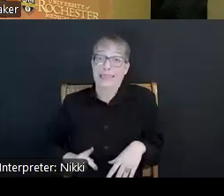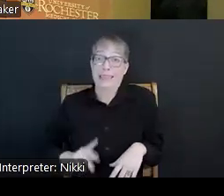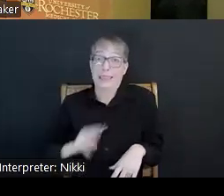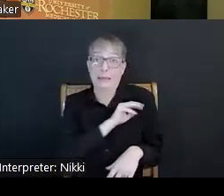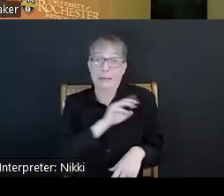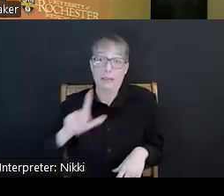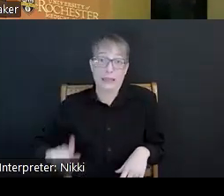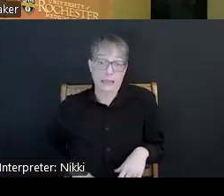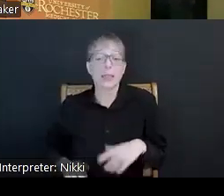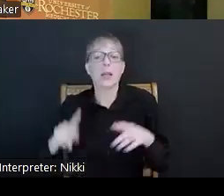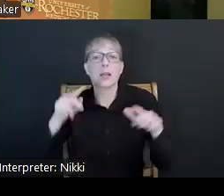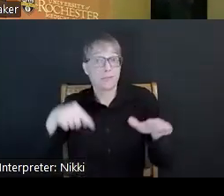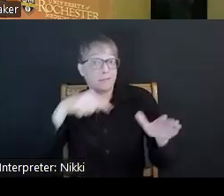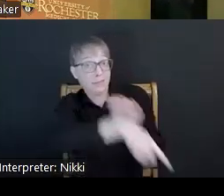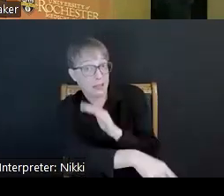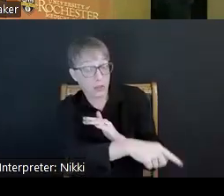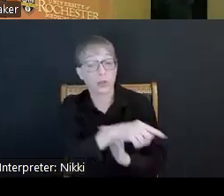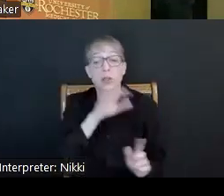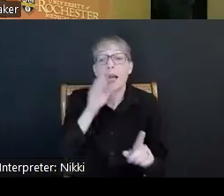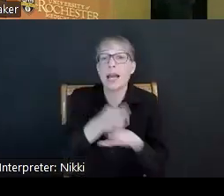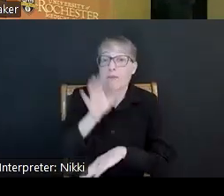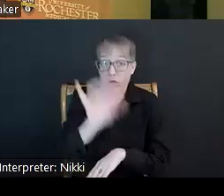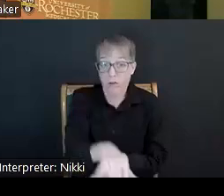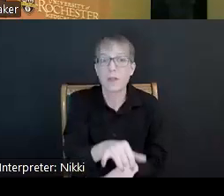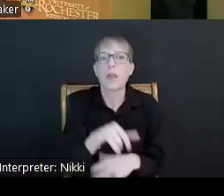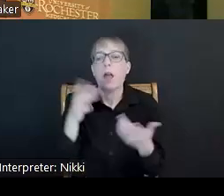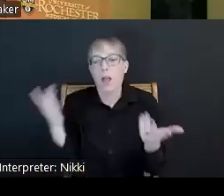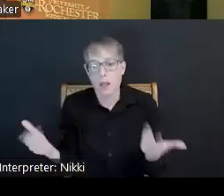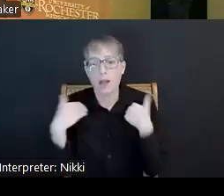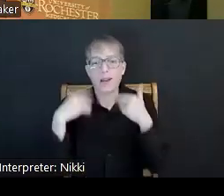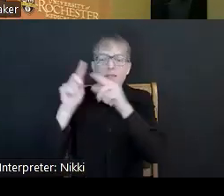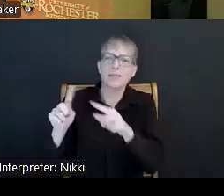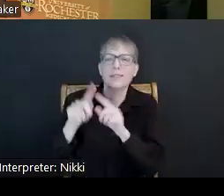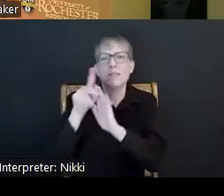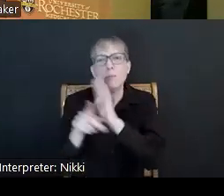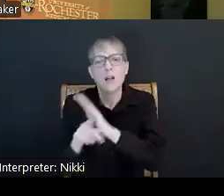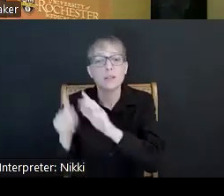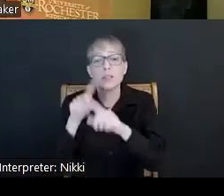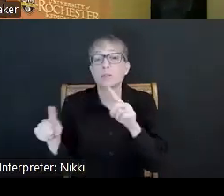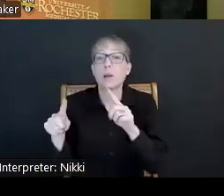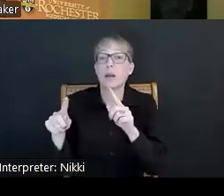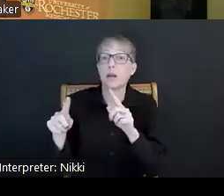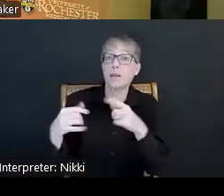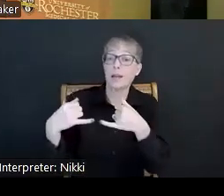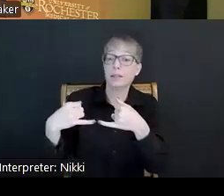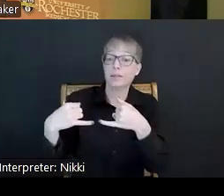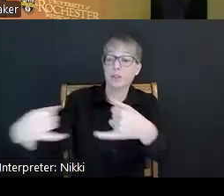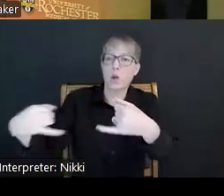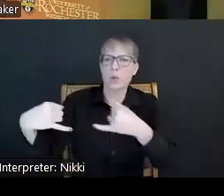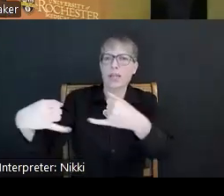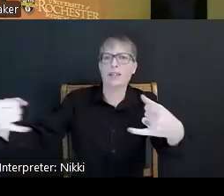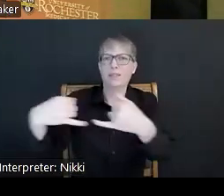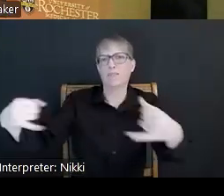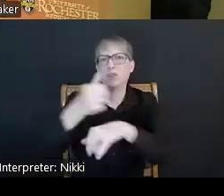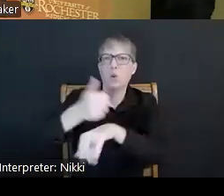redlining illegal, taking away racial covenants, but does not make illegal the exclusionary zoning that was enforced and codified